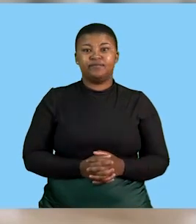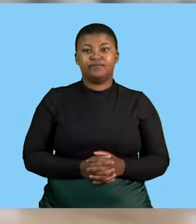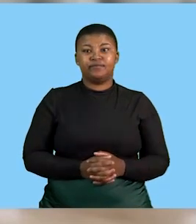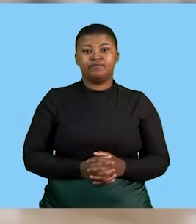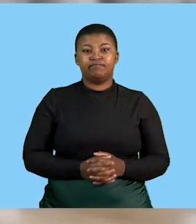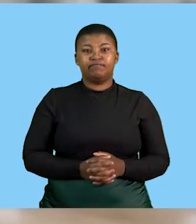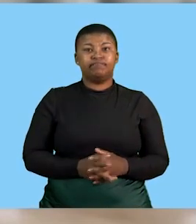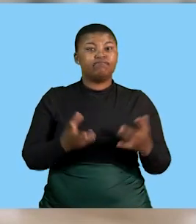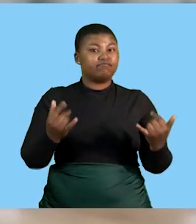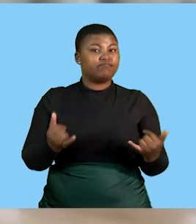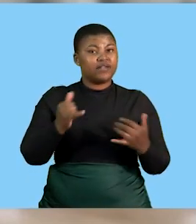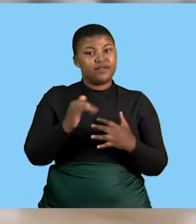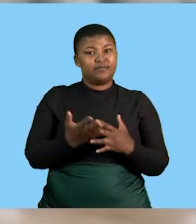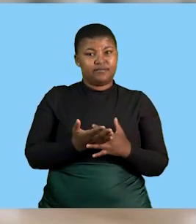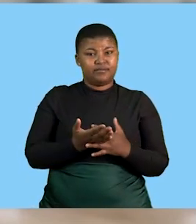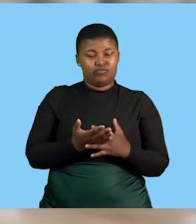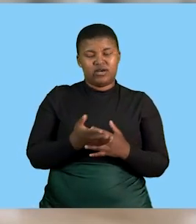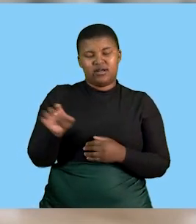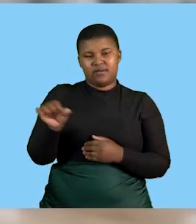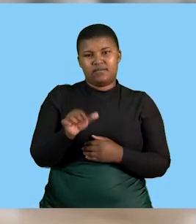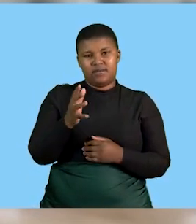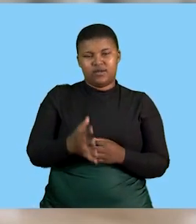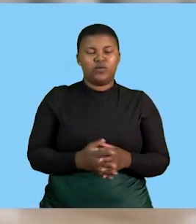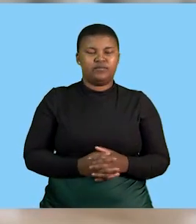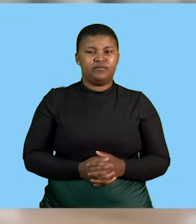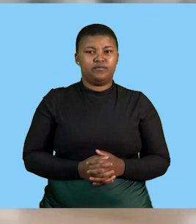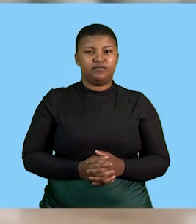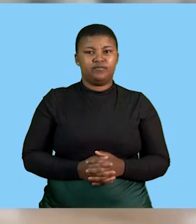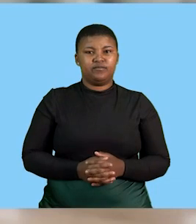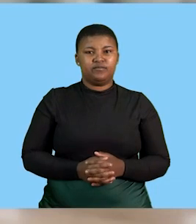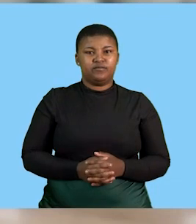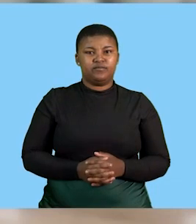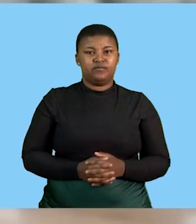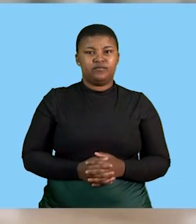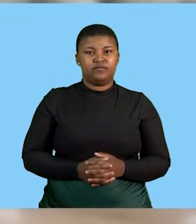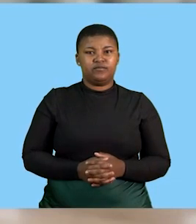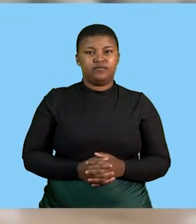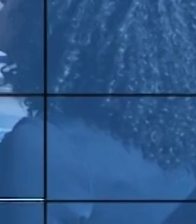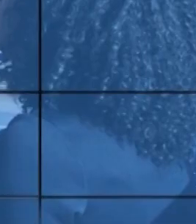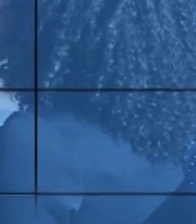continue then, guys, let's just take a little short break, and I'll see you now.